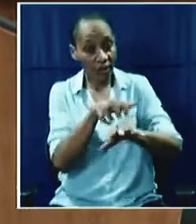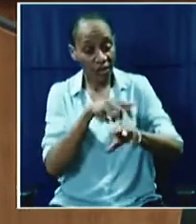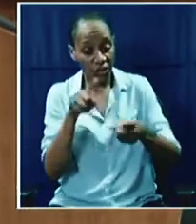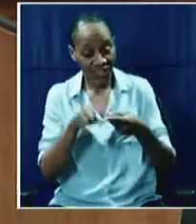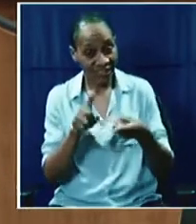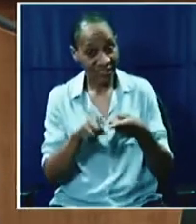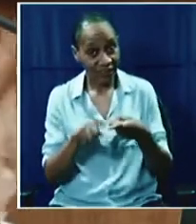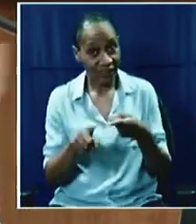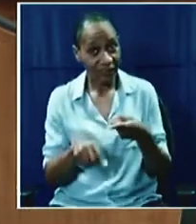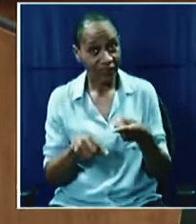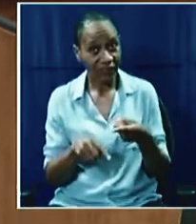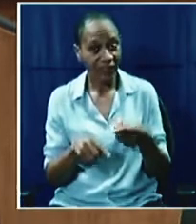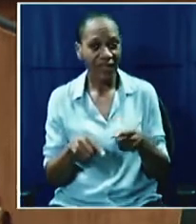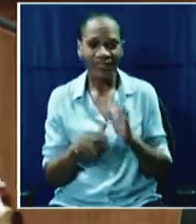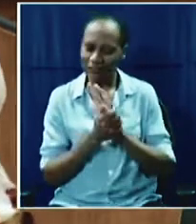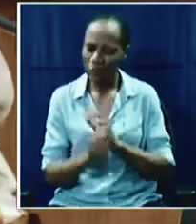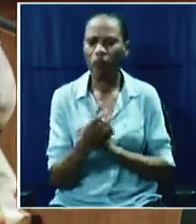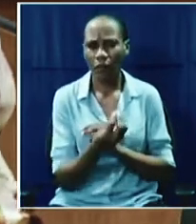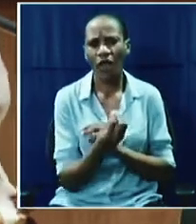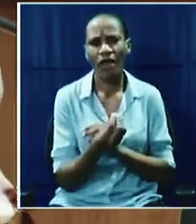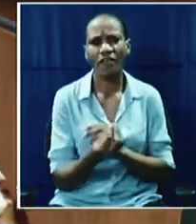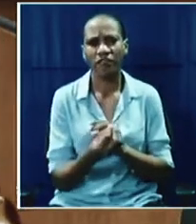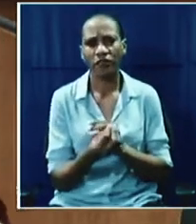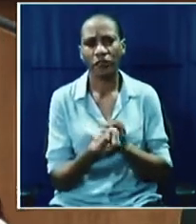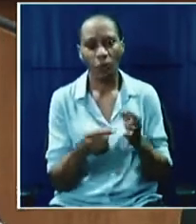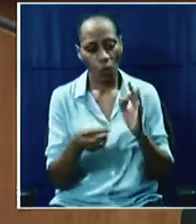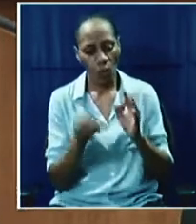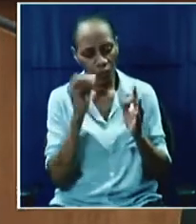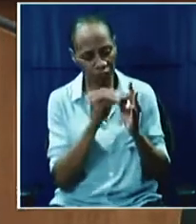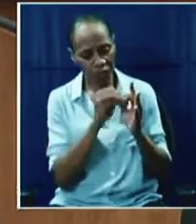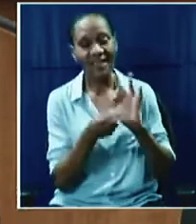has a big potential in the three districts, is